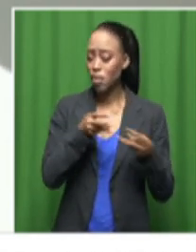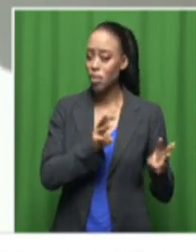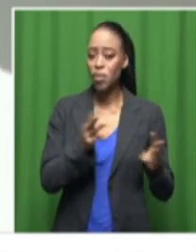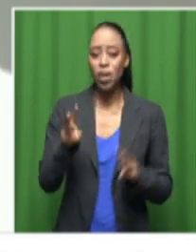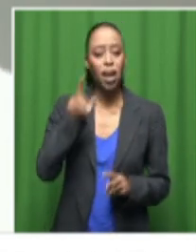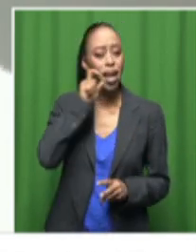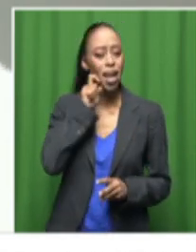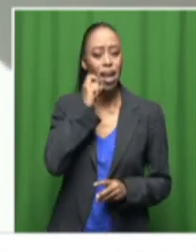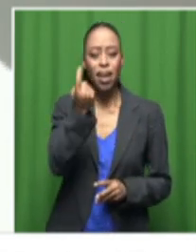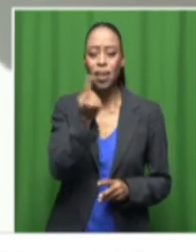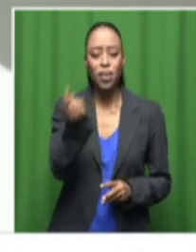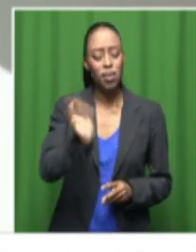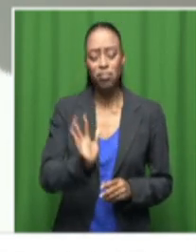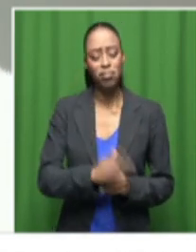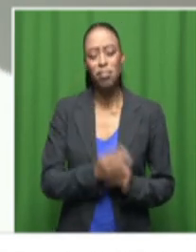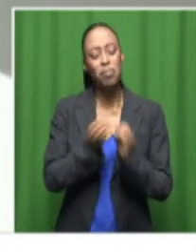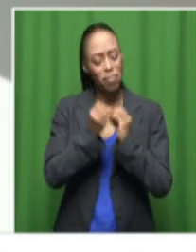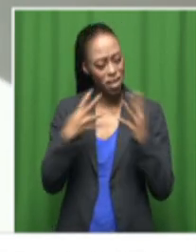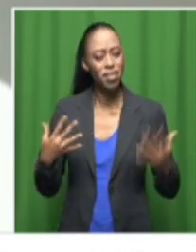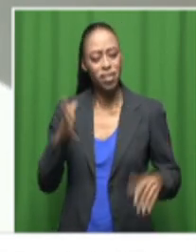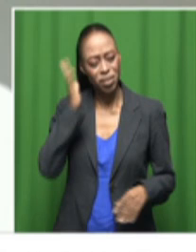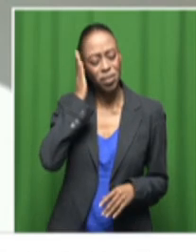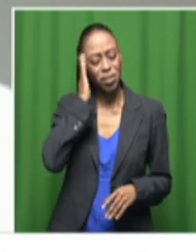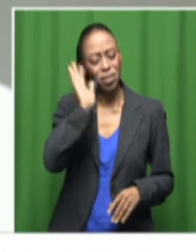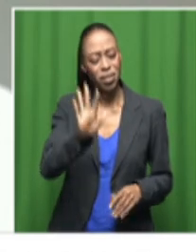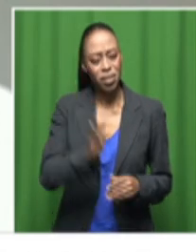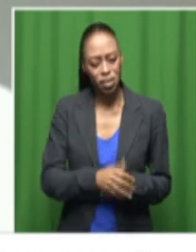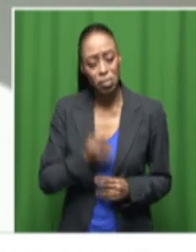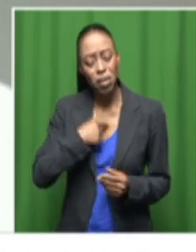in age, but in many ways, you know it.